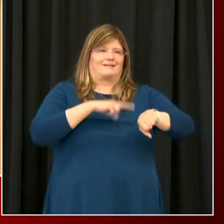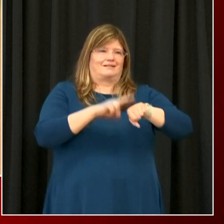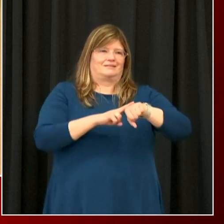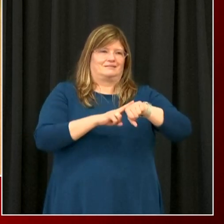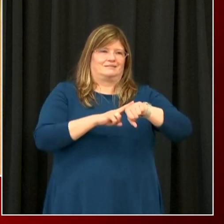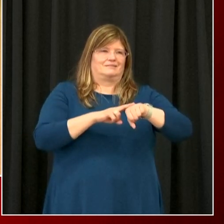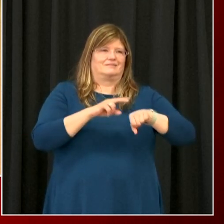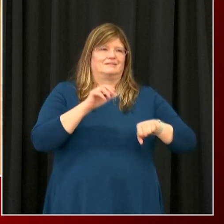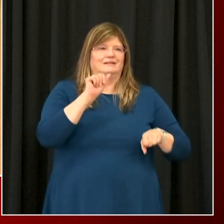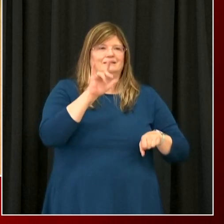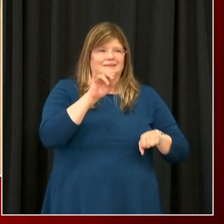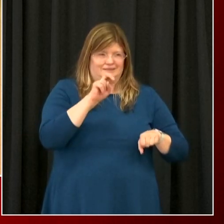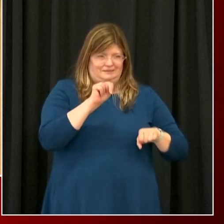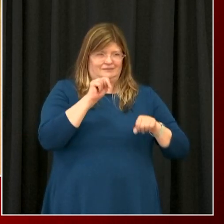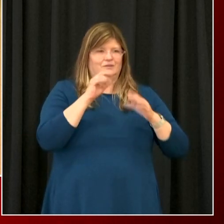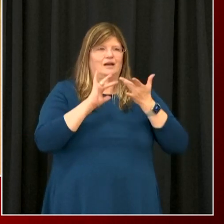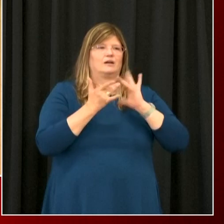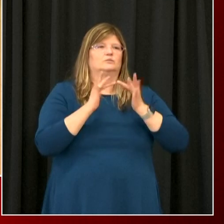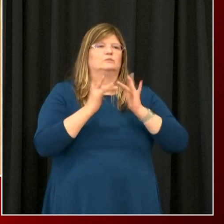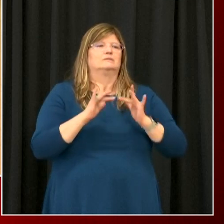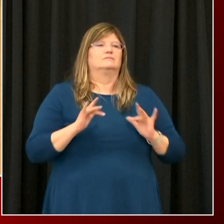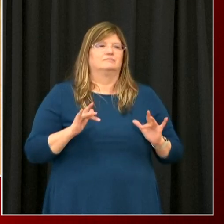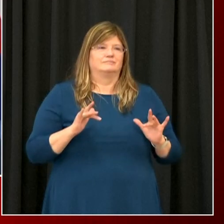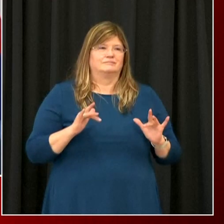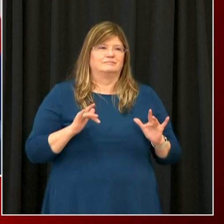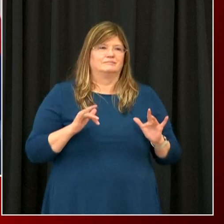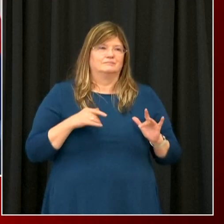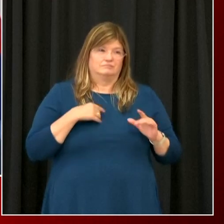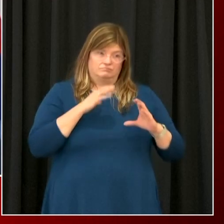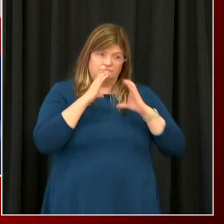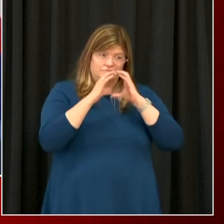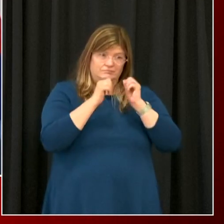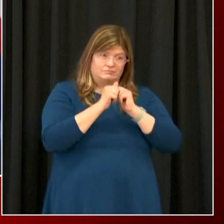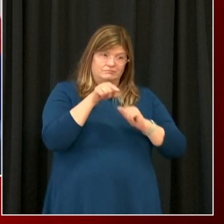this, and have you heard about this? That was the first time I heard about it.